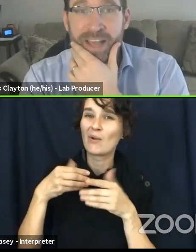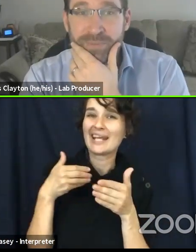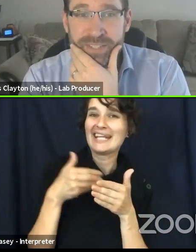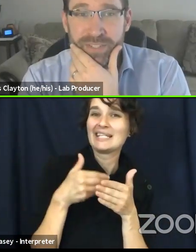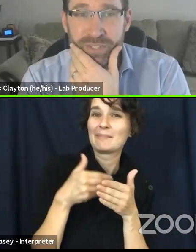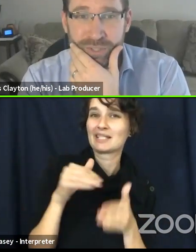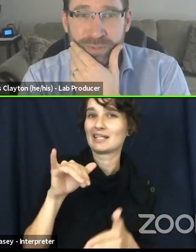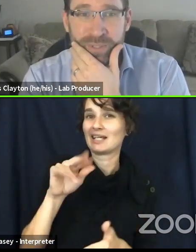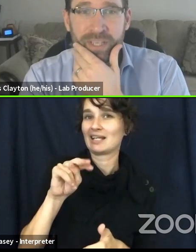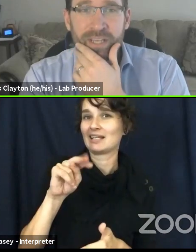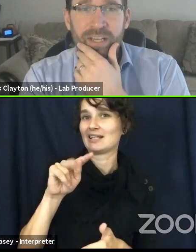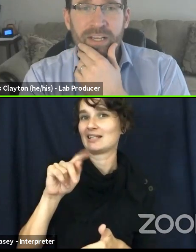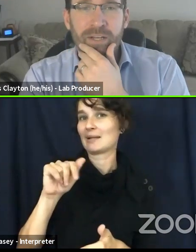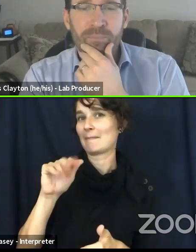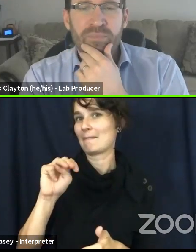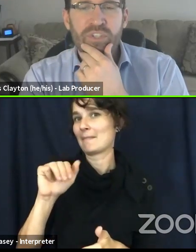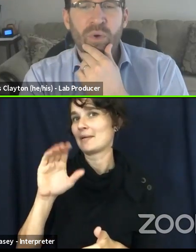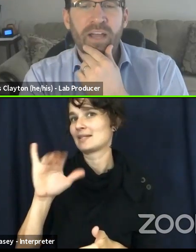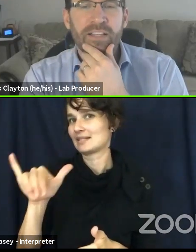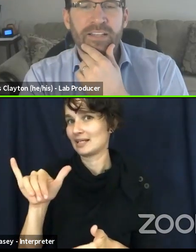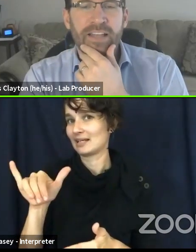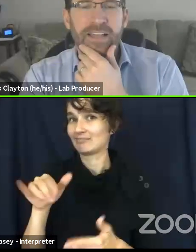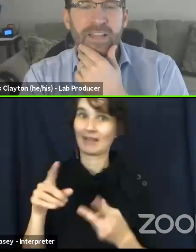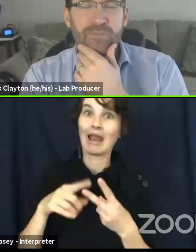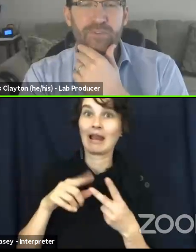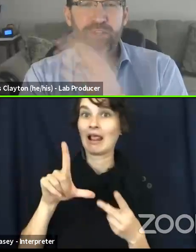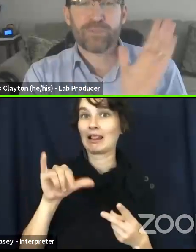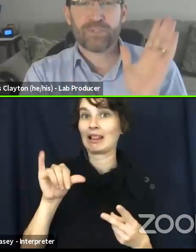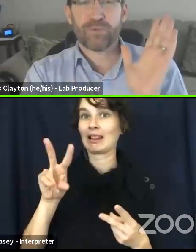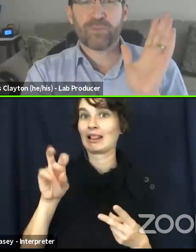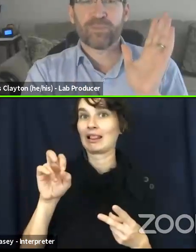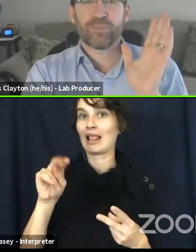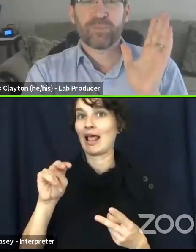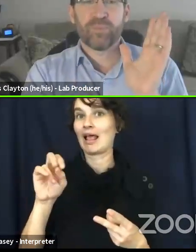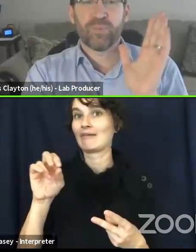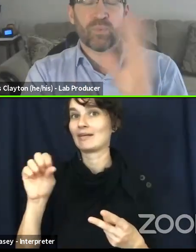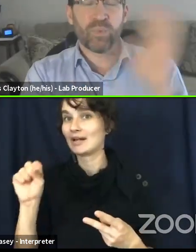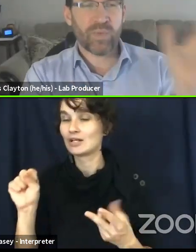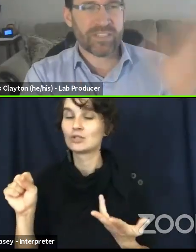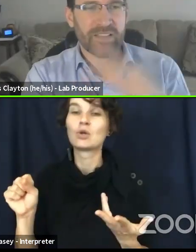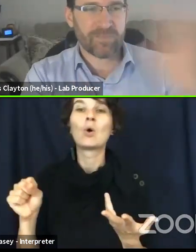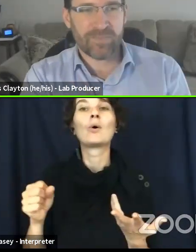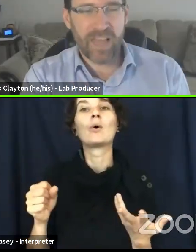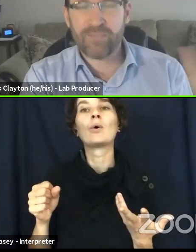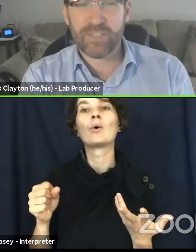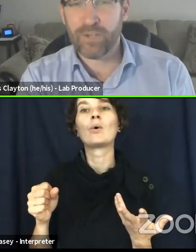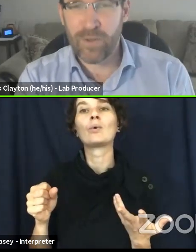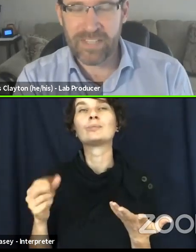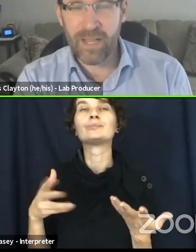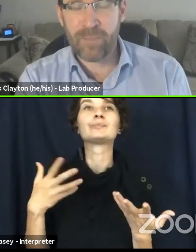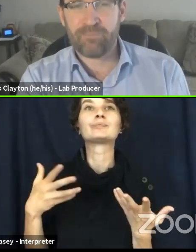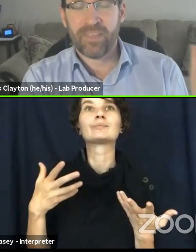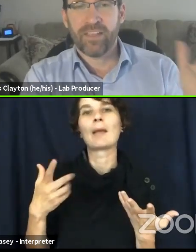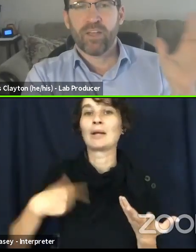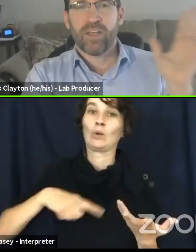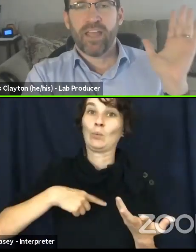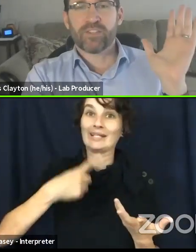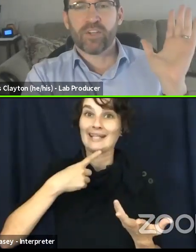about liveness too. So I'd love for you to, we say live theater all the